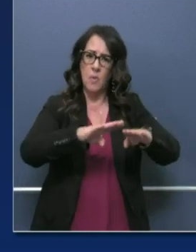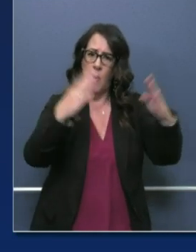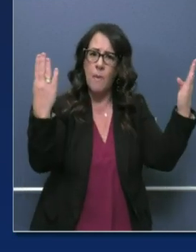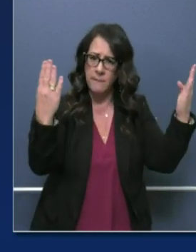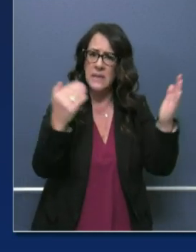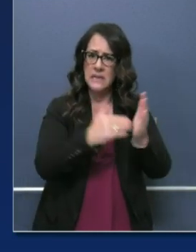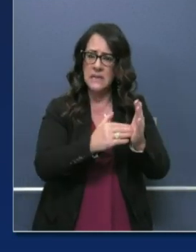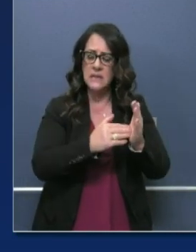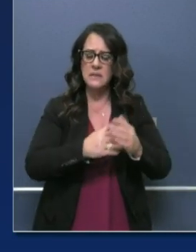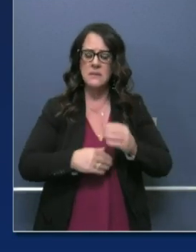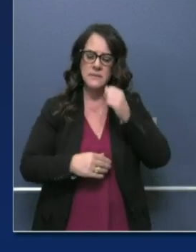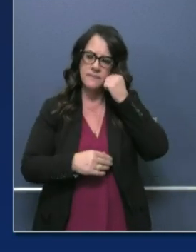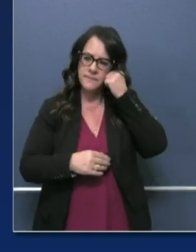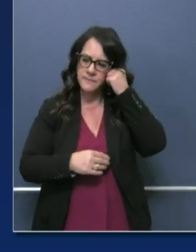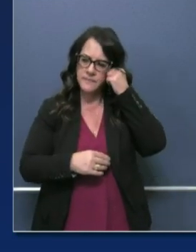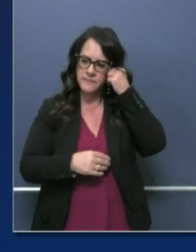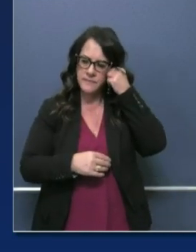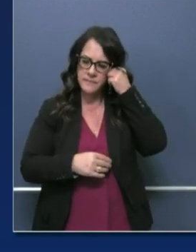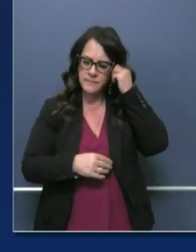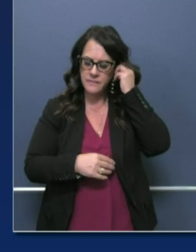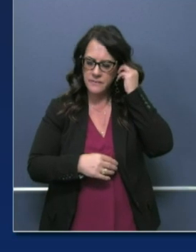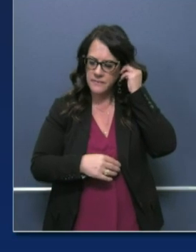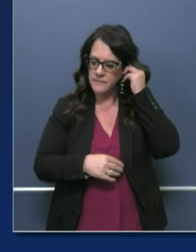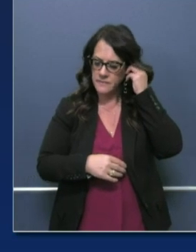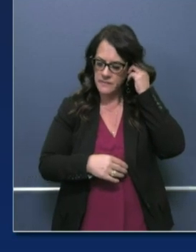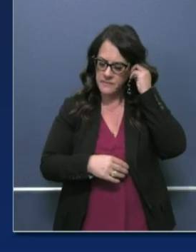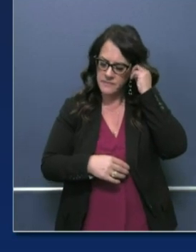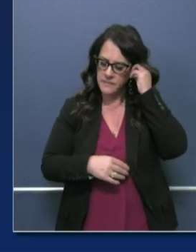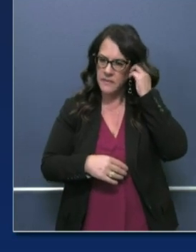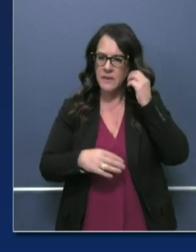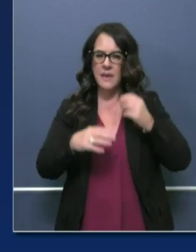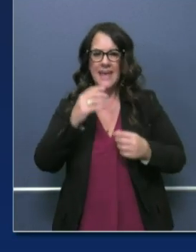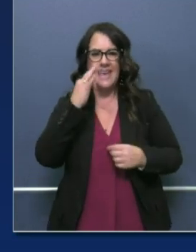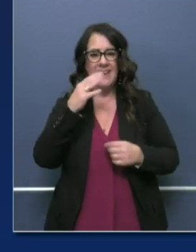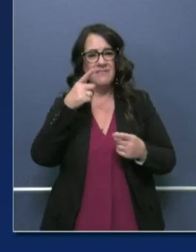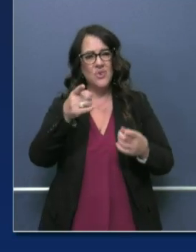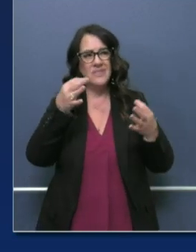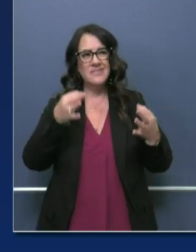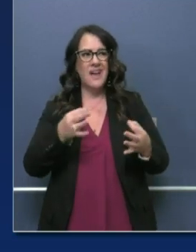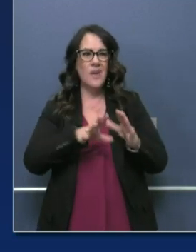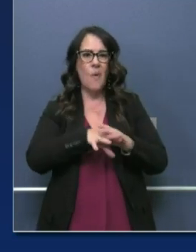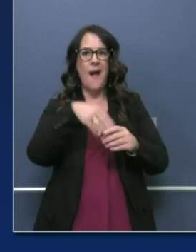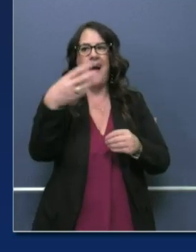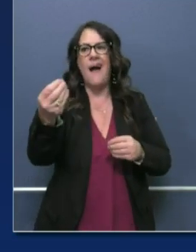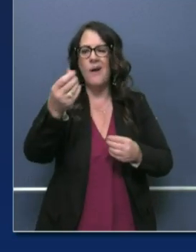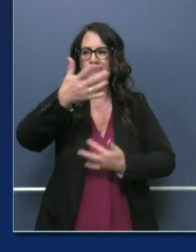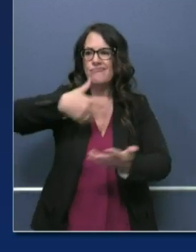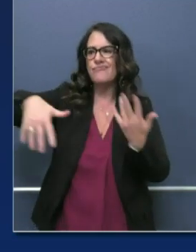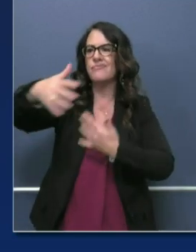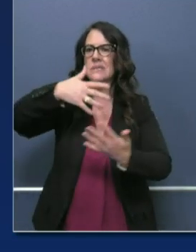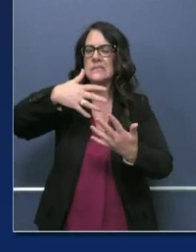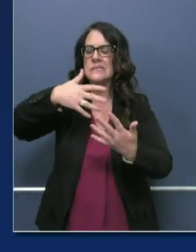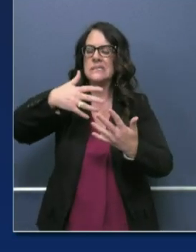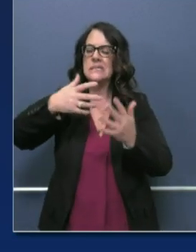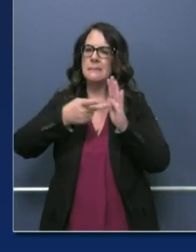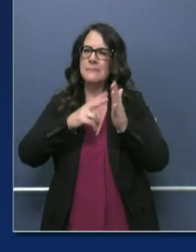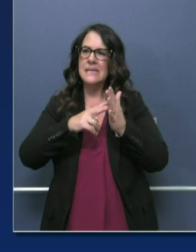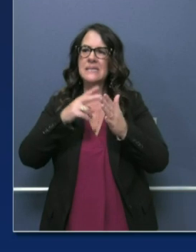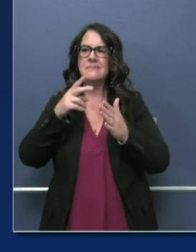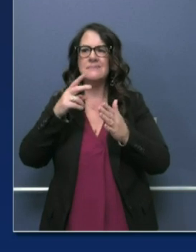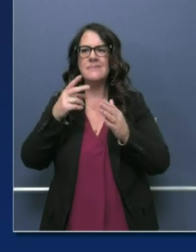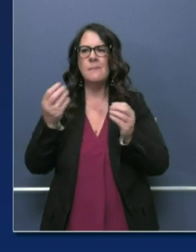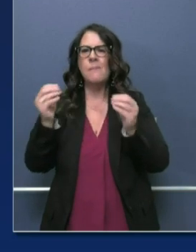forward, to move out of our homes, we increase the risk of people getting sick. And when people get sick, we want to make sure we're there to protect them.